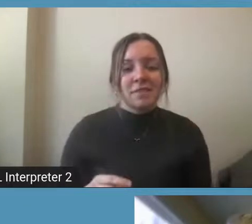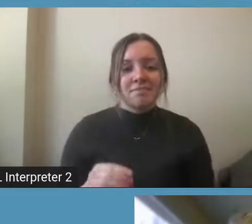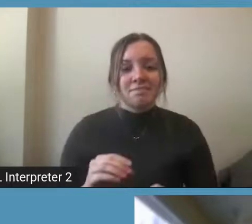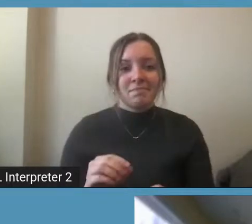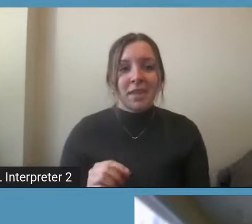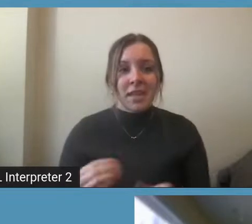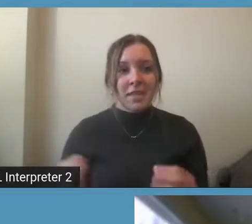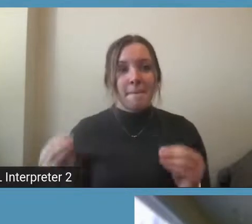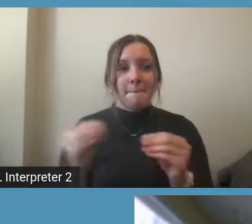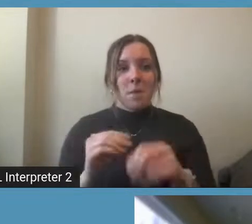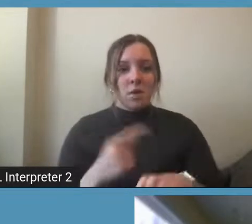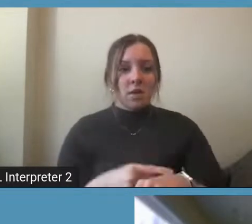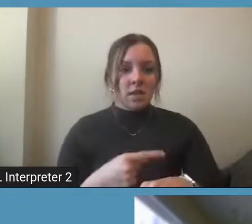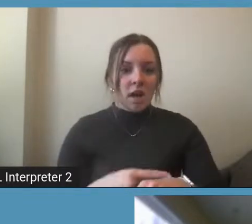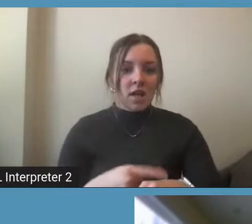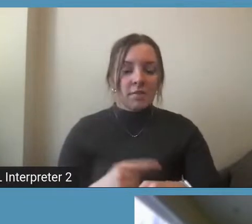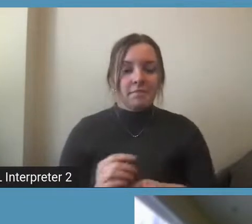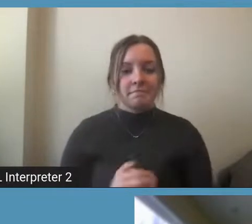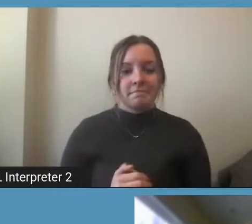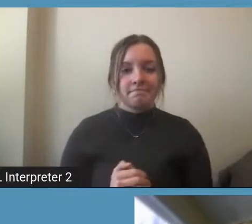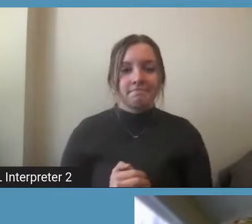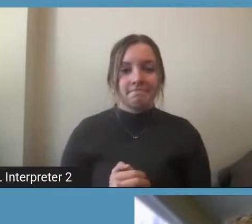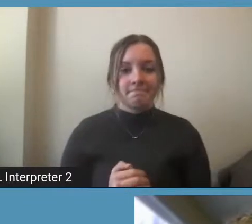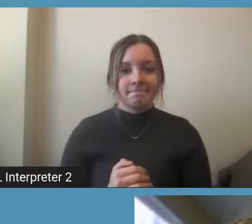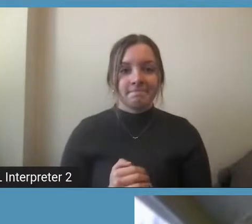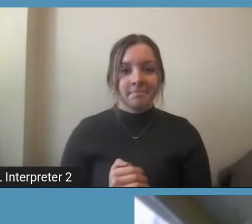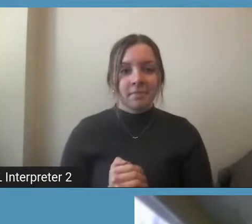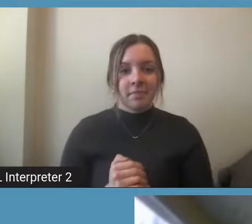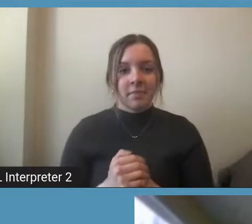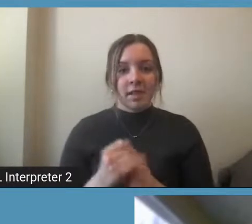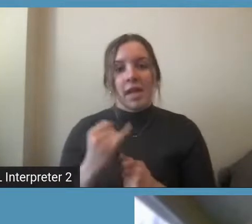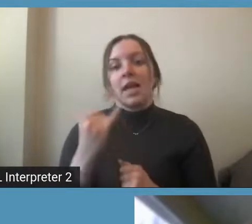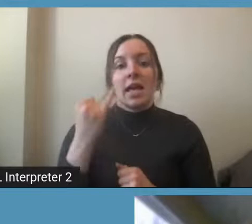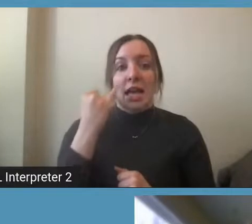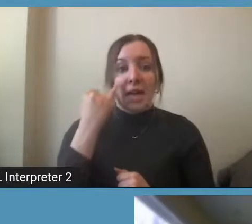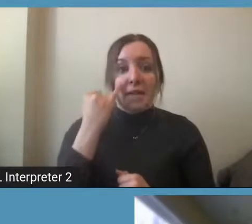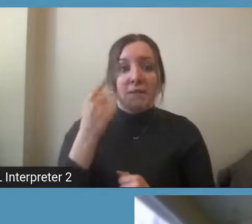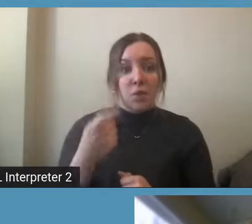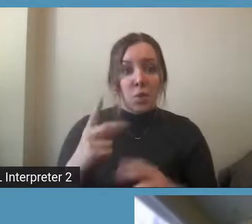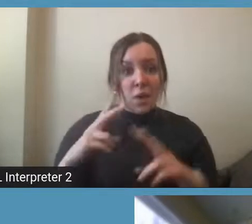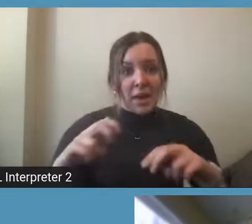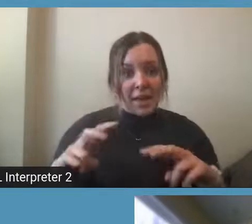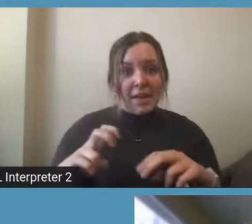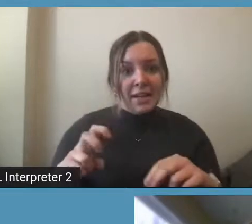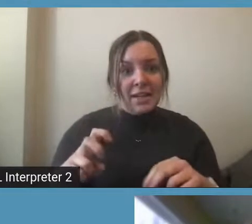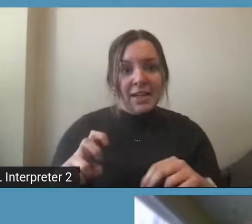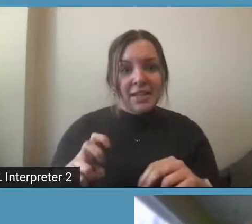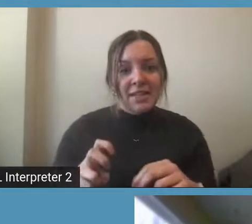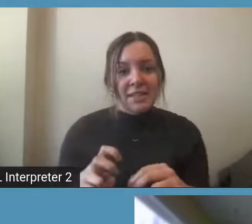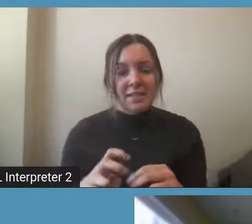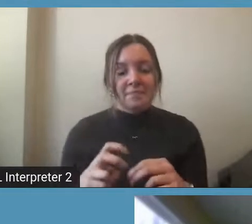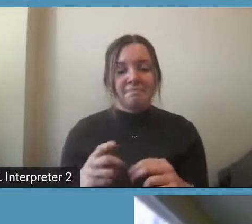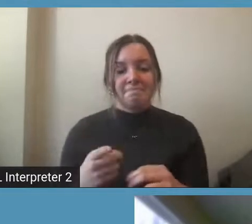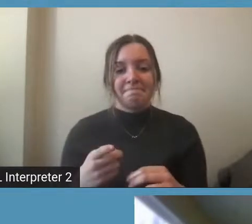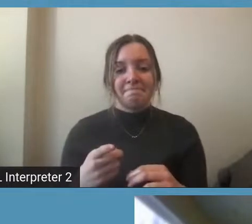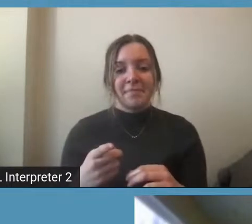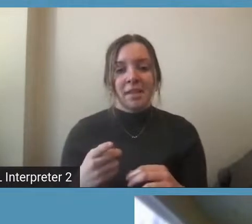we're gonna charge you less and we can put it off until we have the free